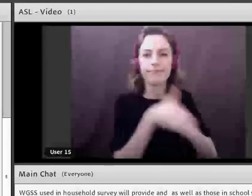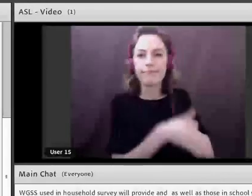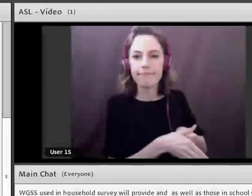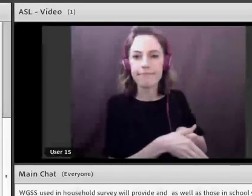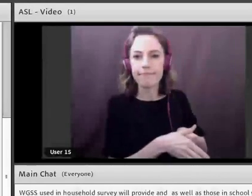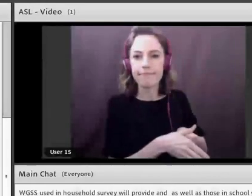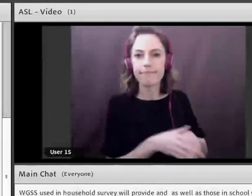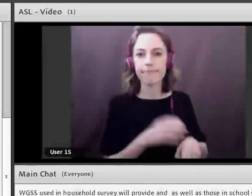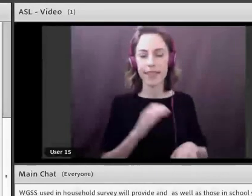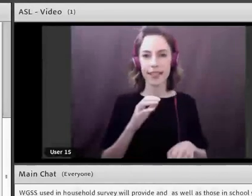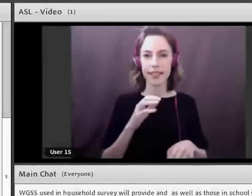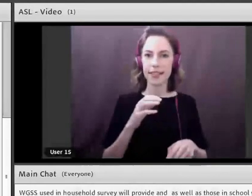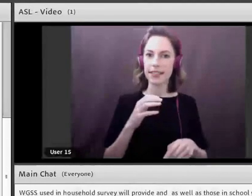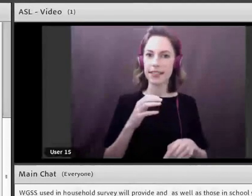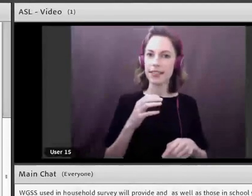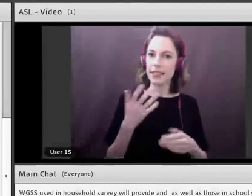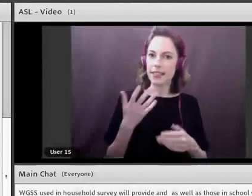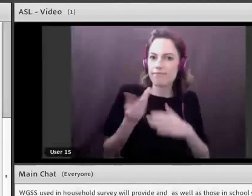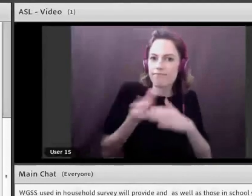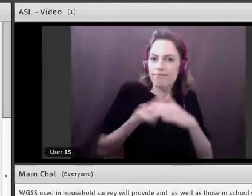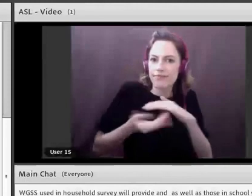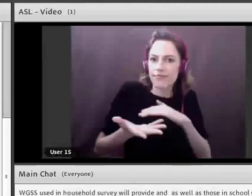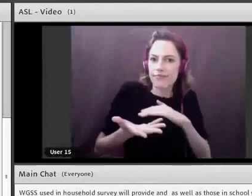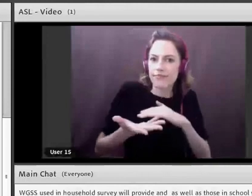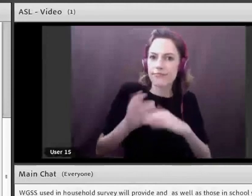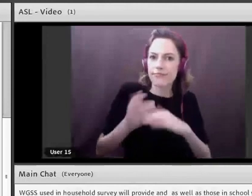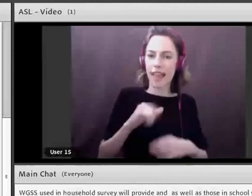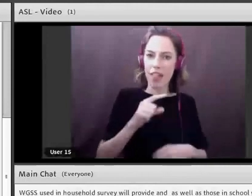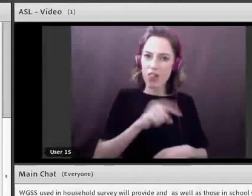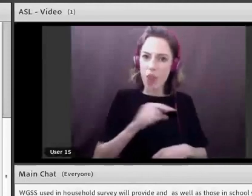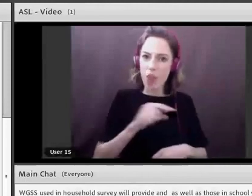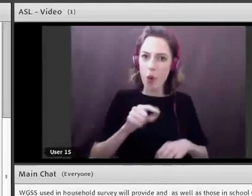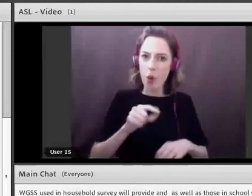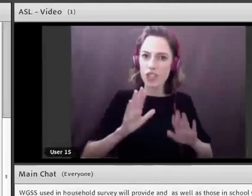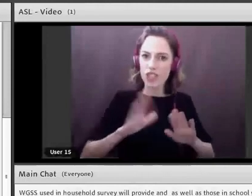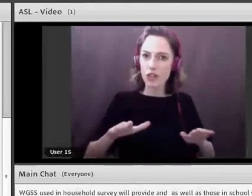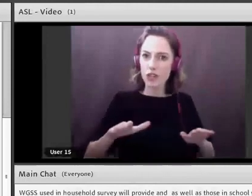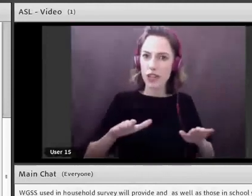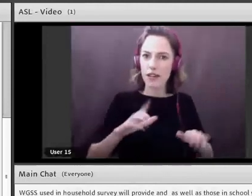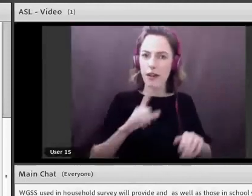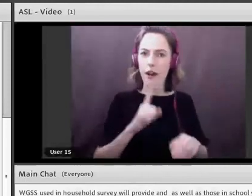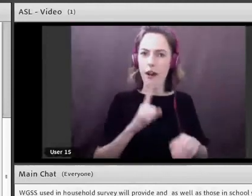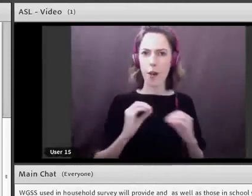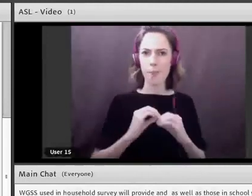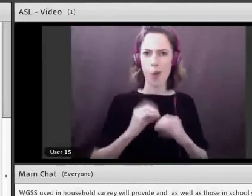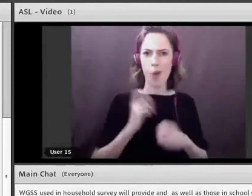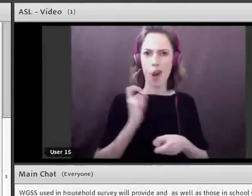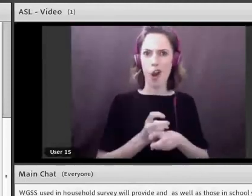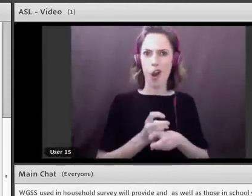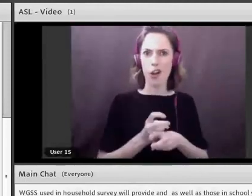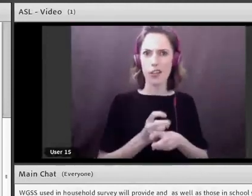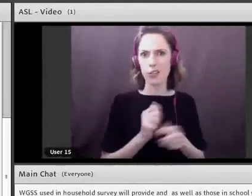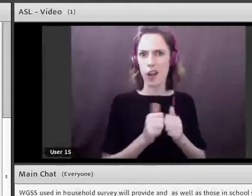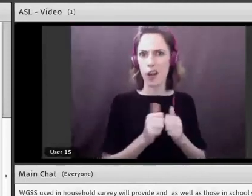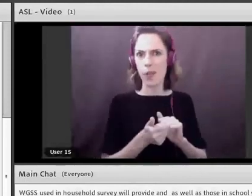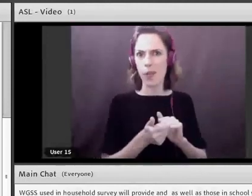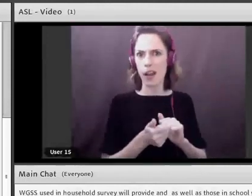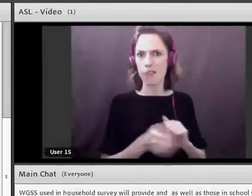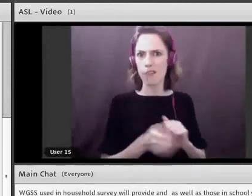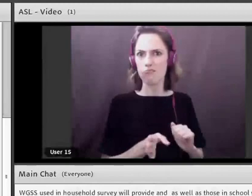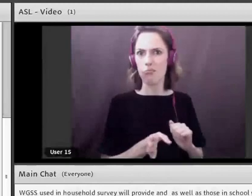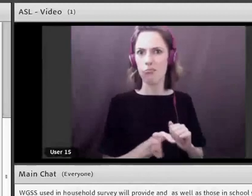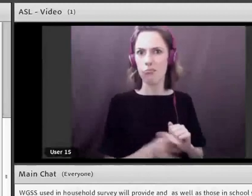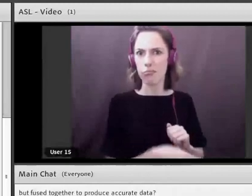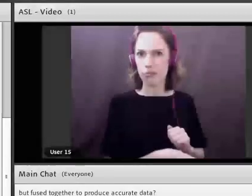or whatever. And I saw another person make a comment that most children have more than